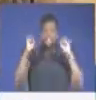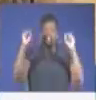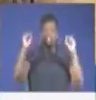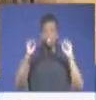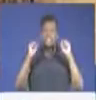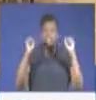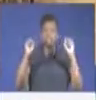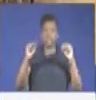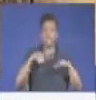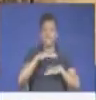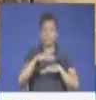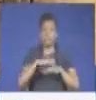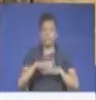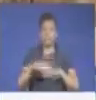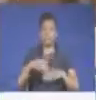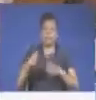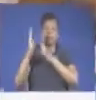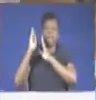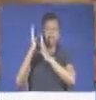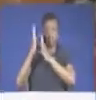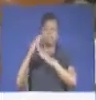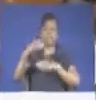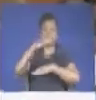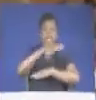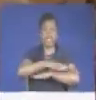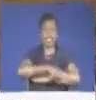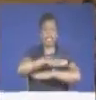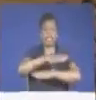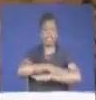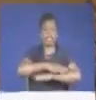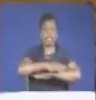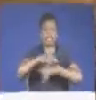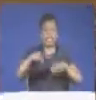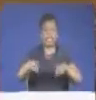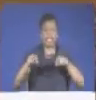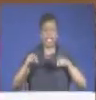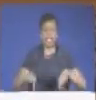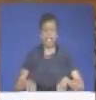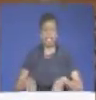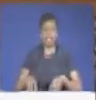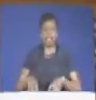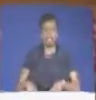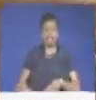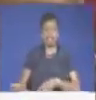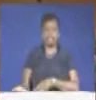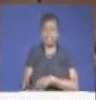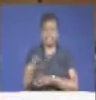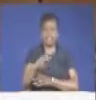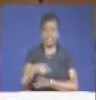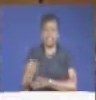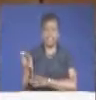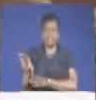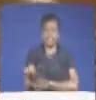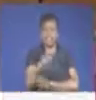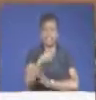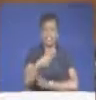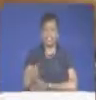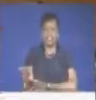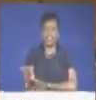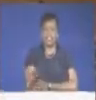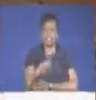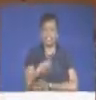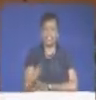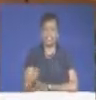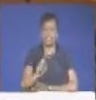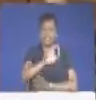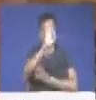Bahamas Table Tennis Federation. The sport has been played here in the Bahamas for over 40 years, and to that end, the Bahamas Table Tennis